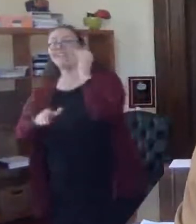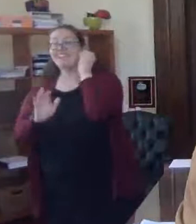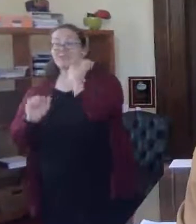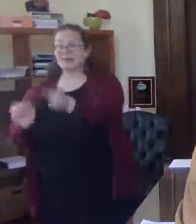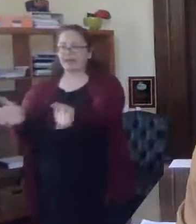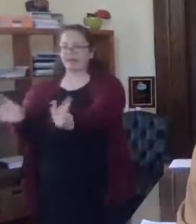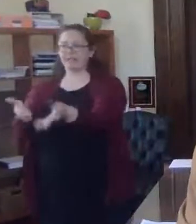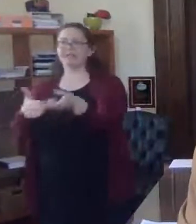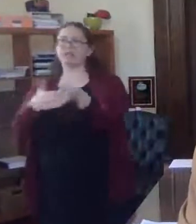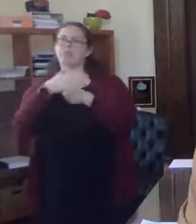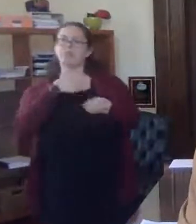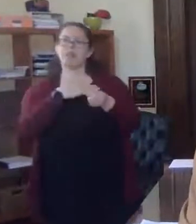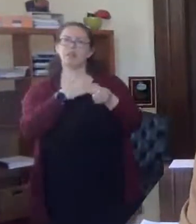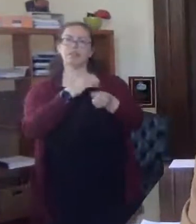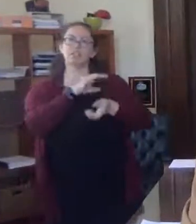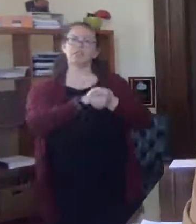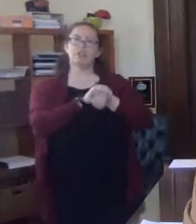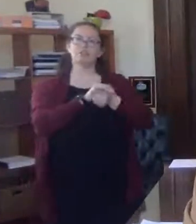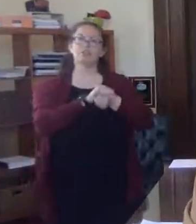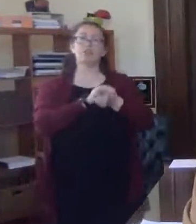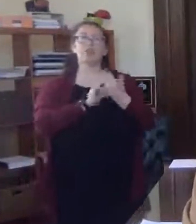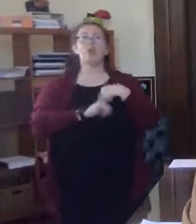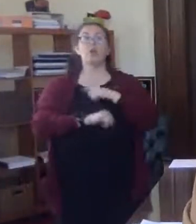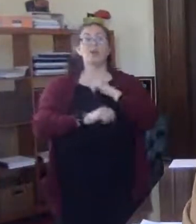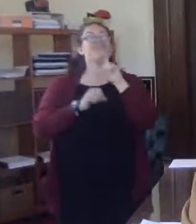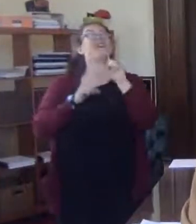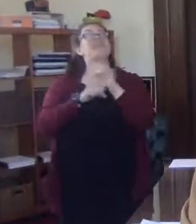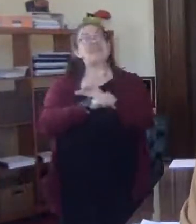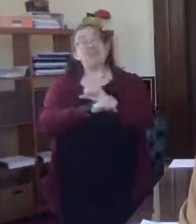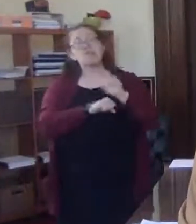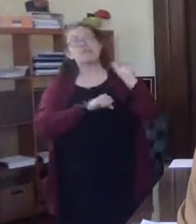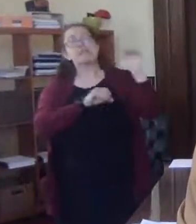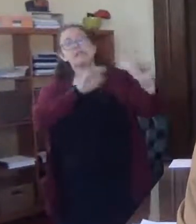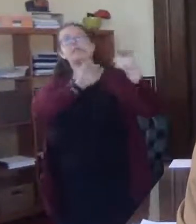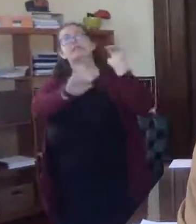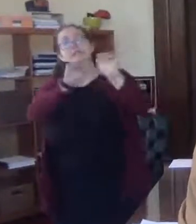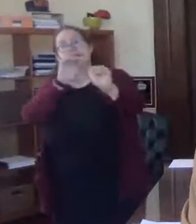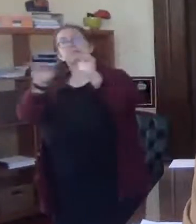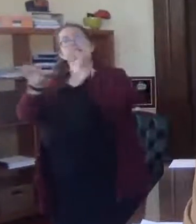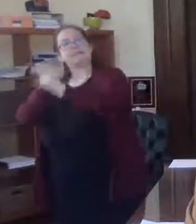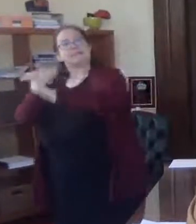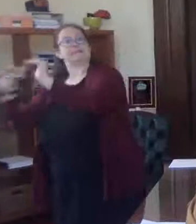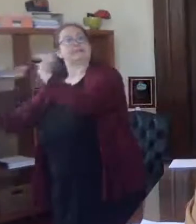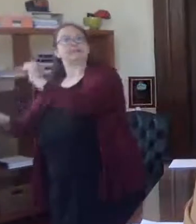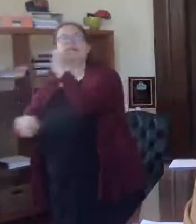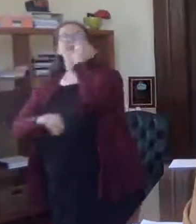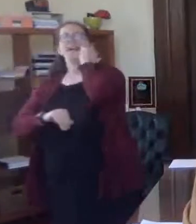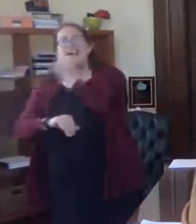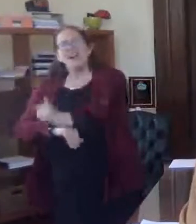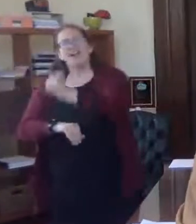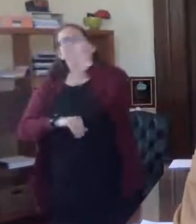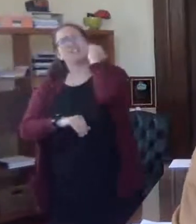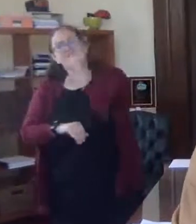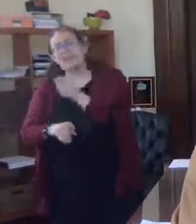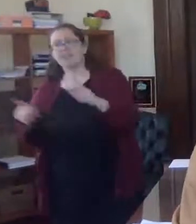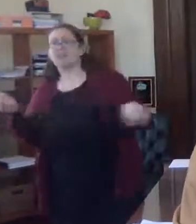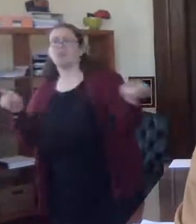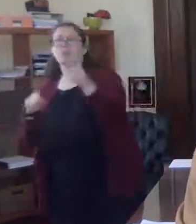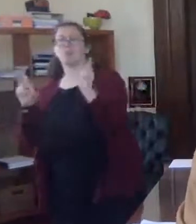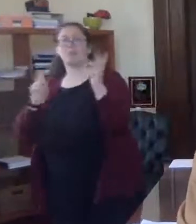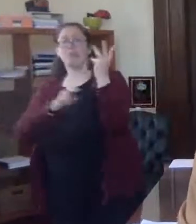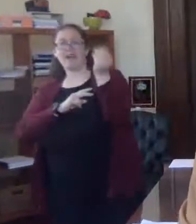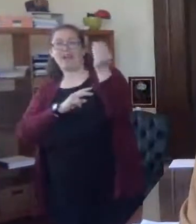shelter. We have been doing outreach literally every single day to folks who are on the